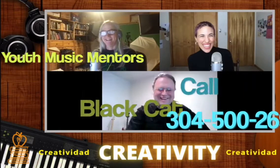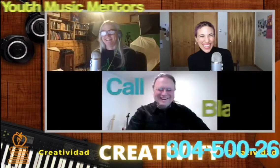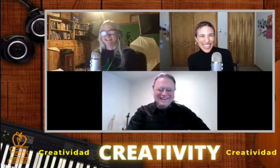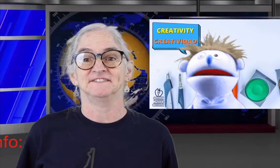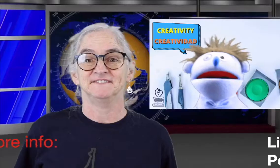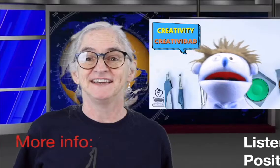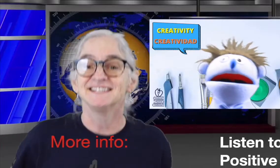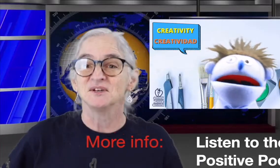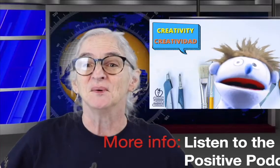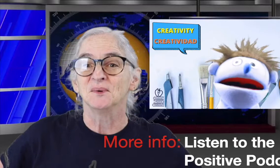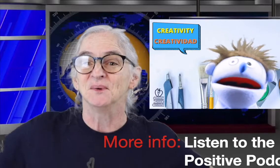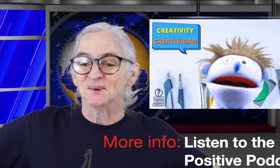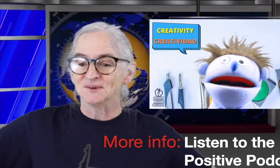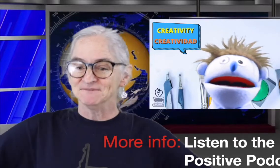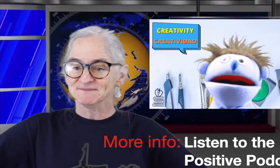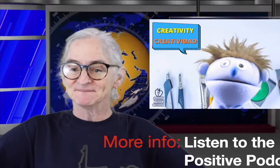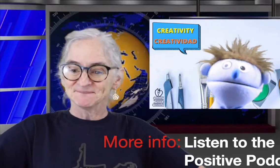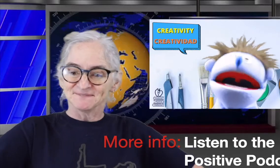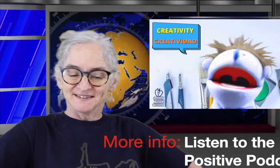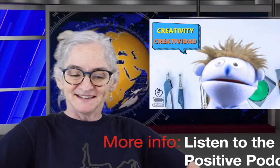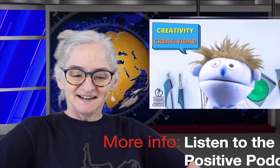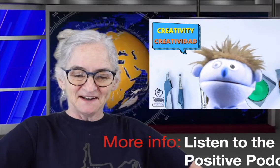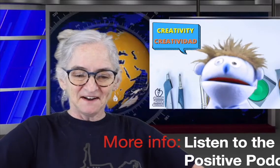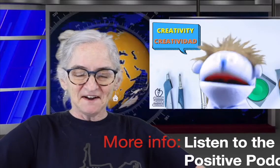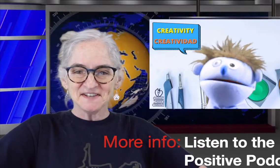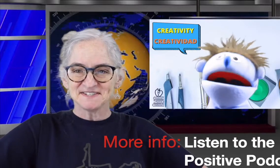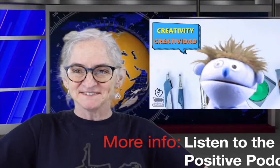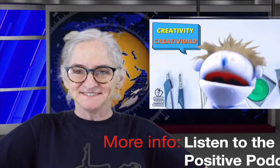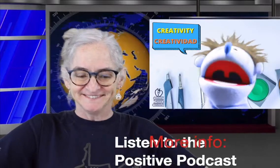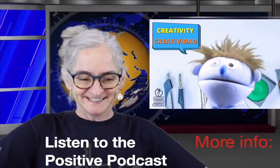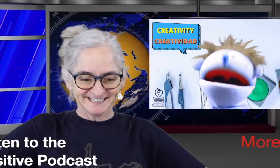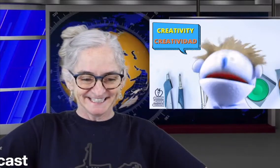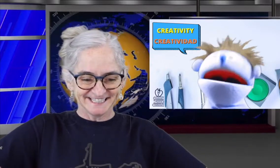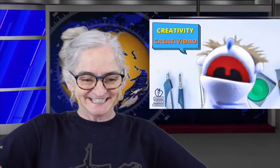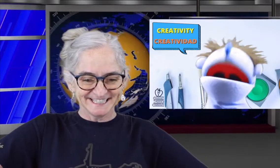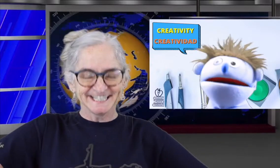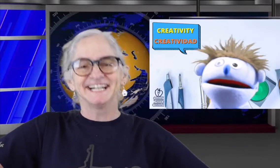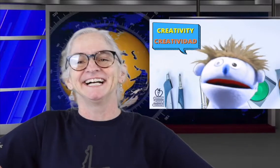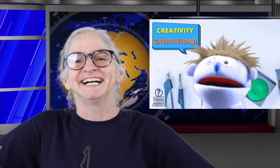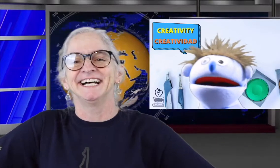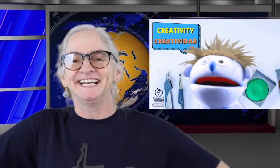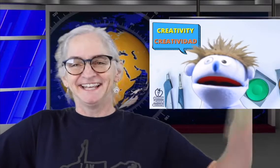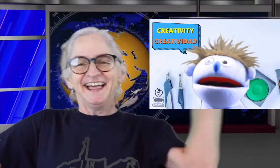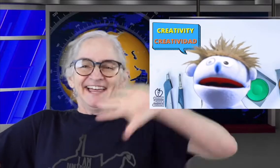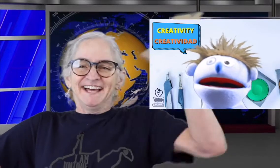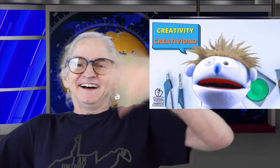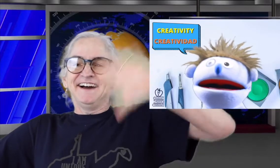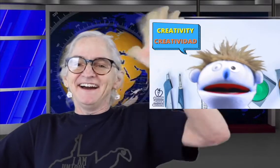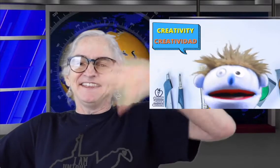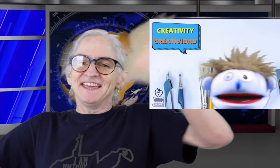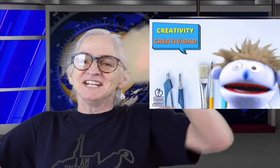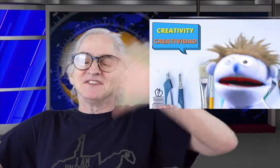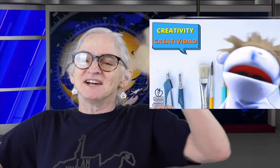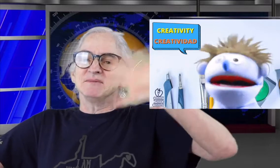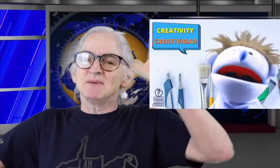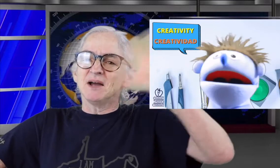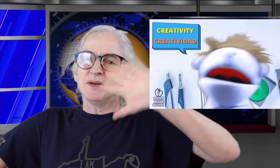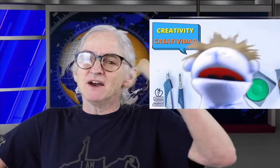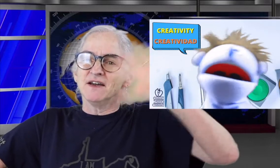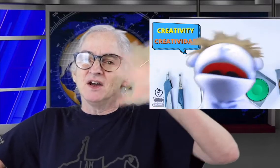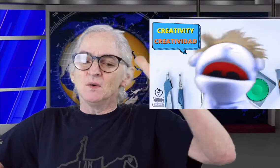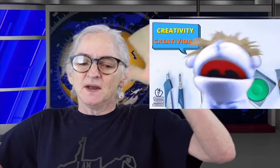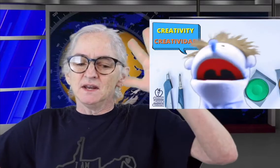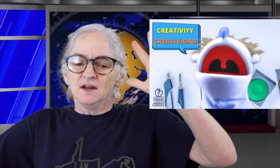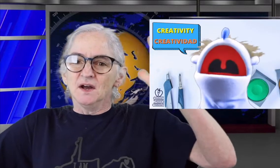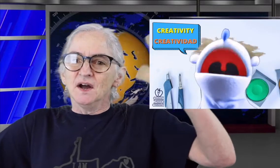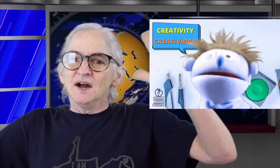creative. That's so cool! Yay! Awesome! you for sharing that, Ms. Shama! All right, thanks for coming by,